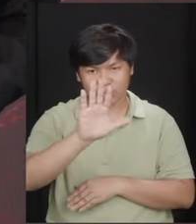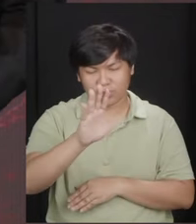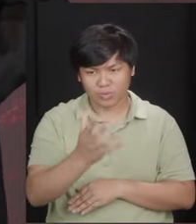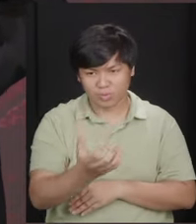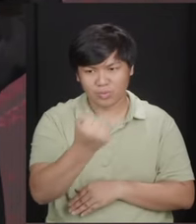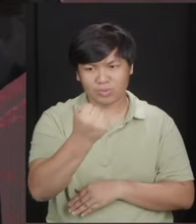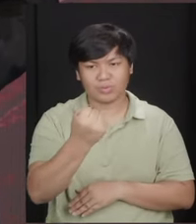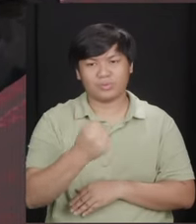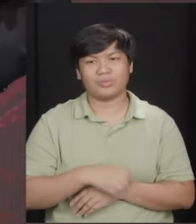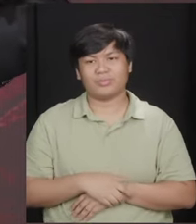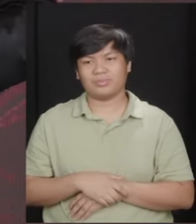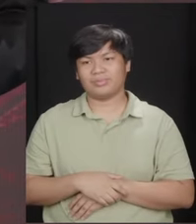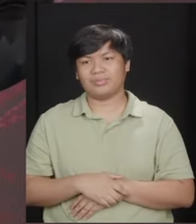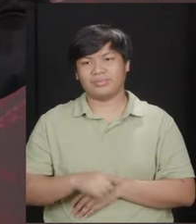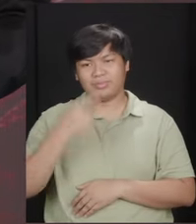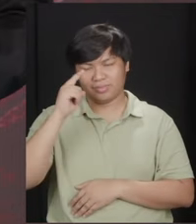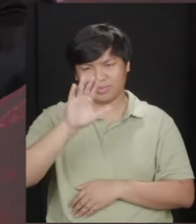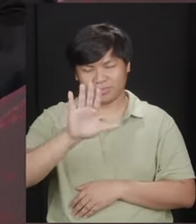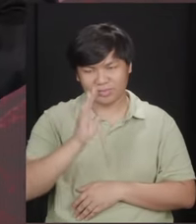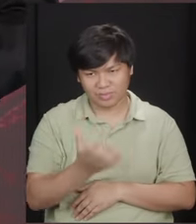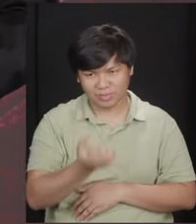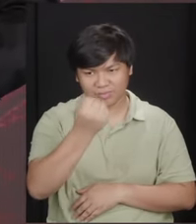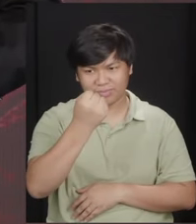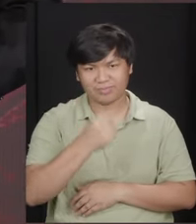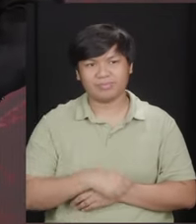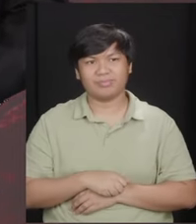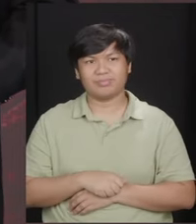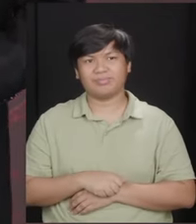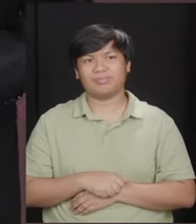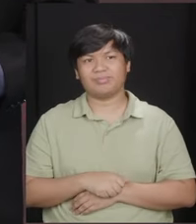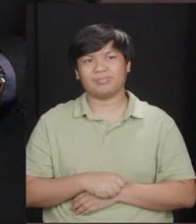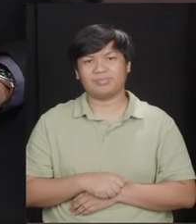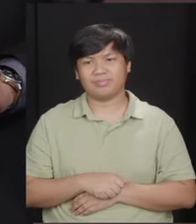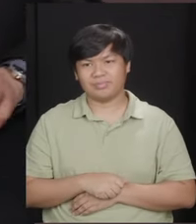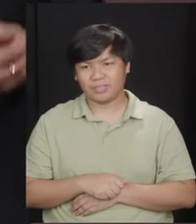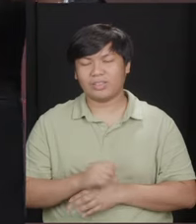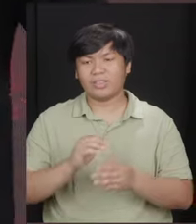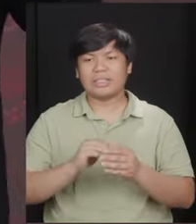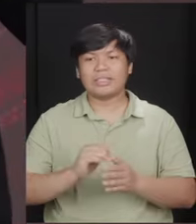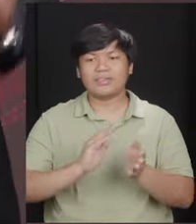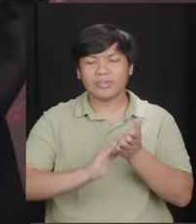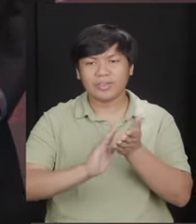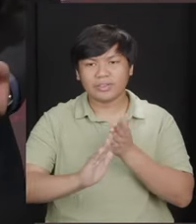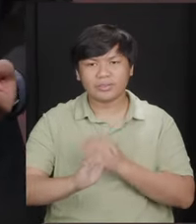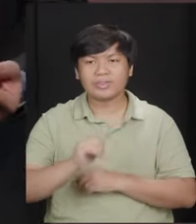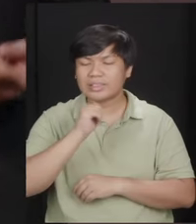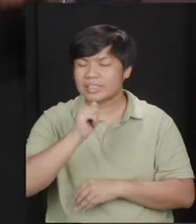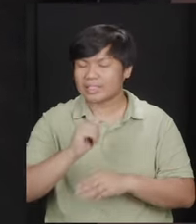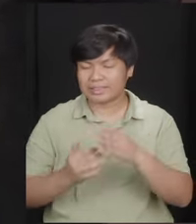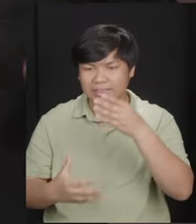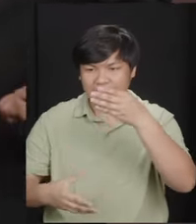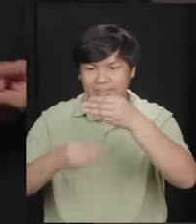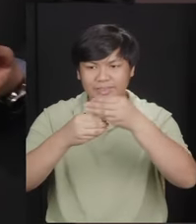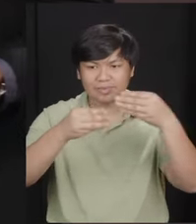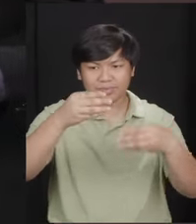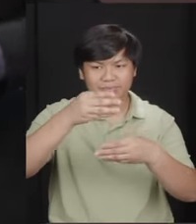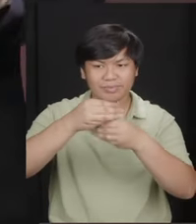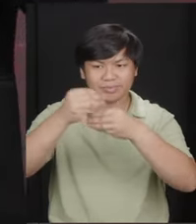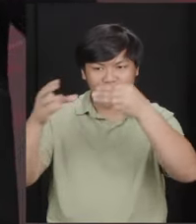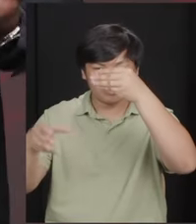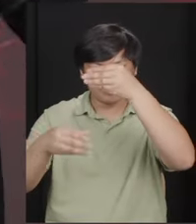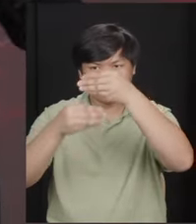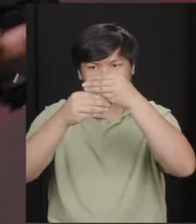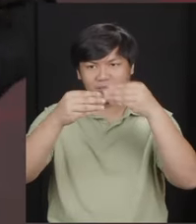sake. For your sake. Forgive so that you don't have to keep increasing the dosage of your